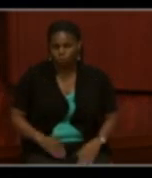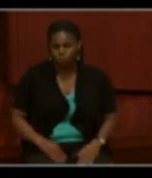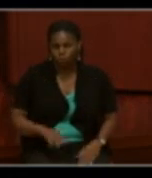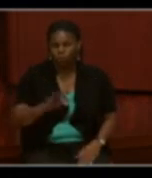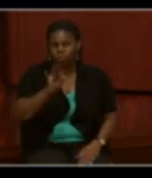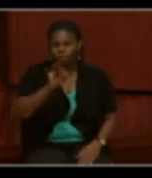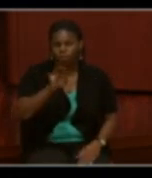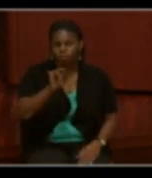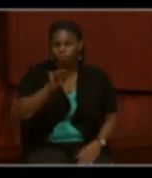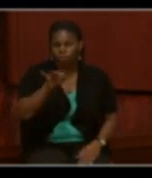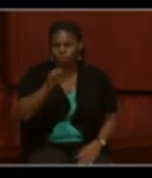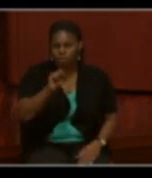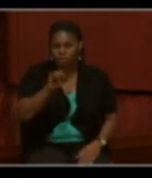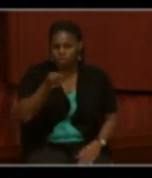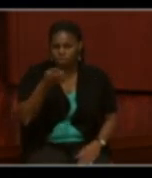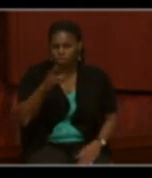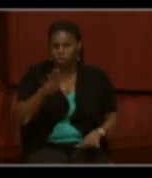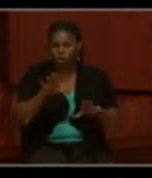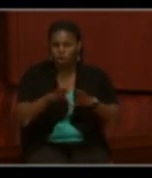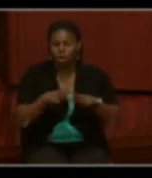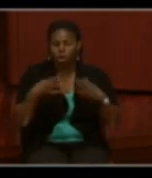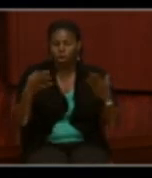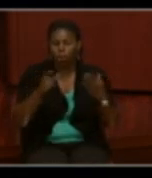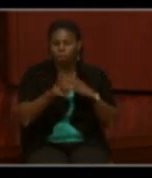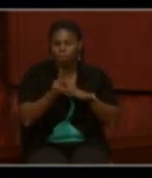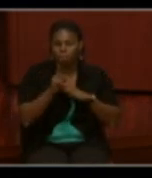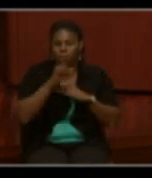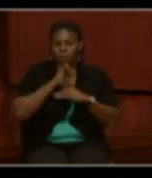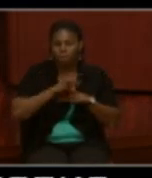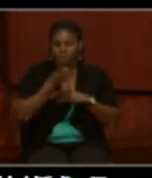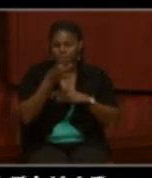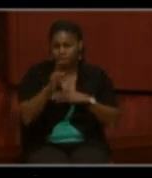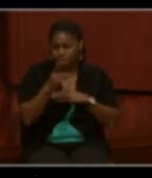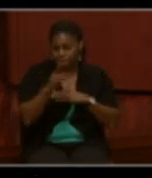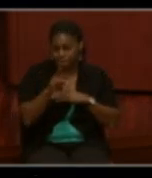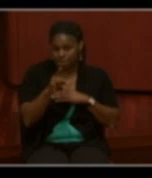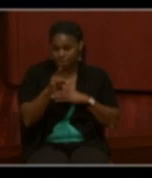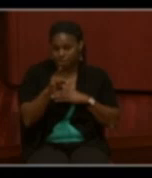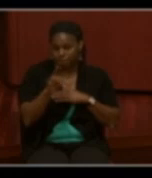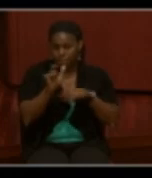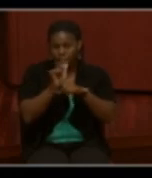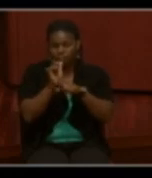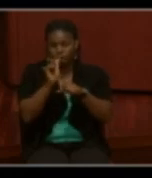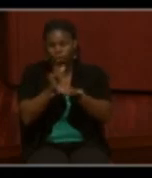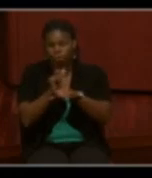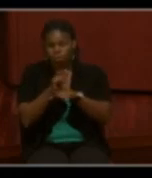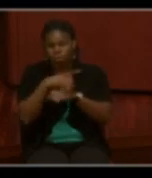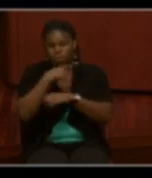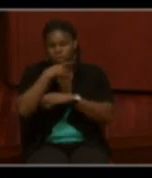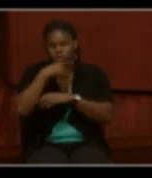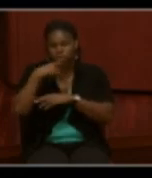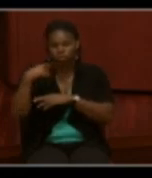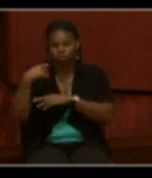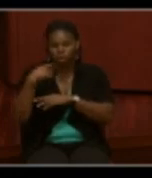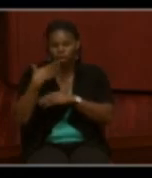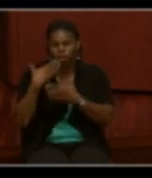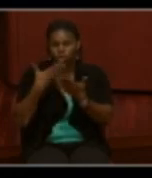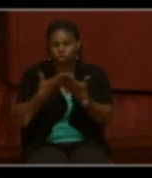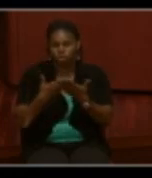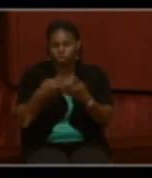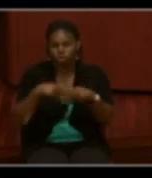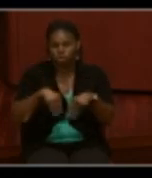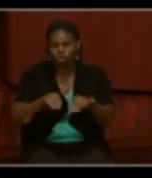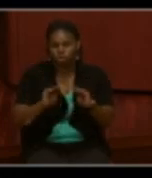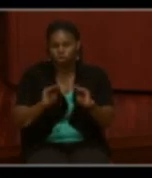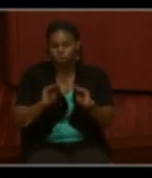Francis Jr., who opened the Freedmen's Bank account, is age 18 and works at a dry goods store. Andrew,